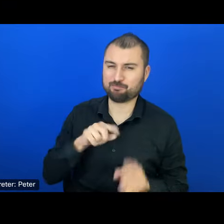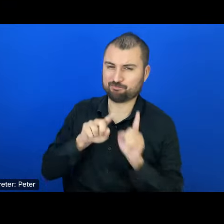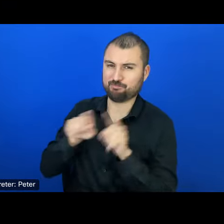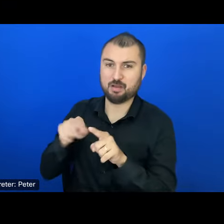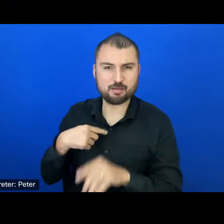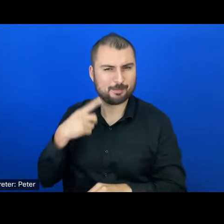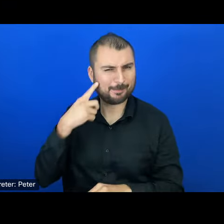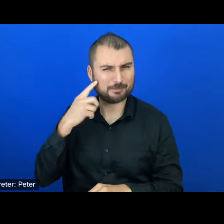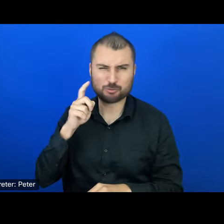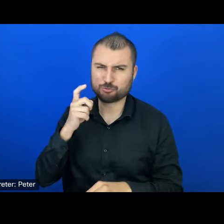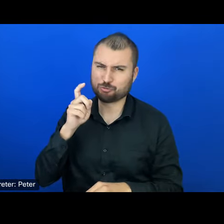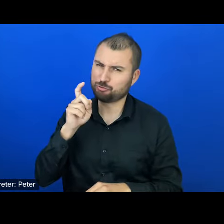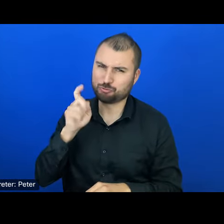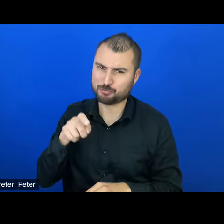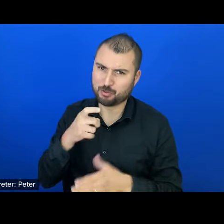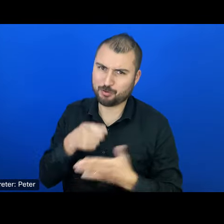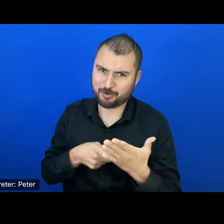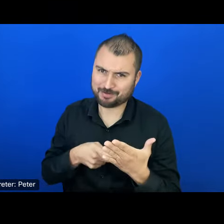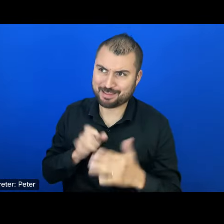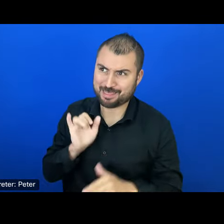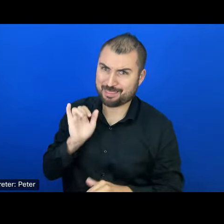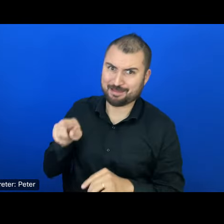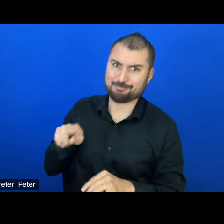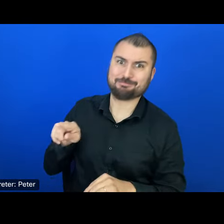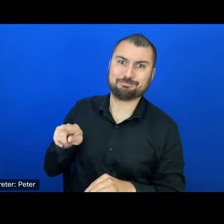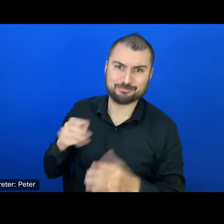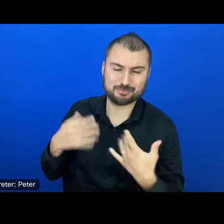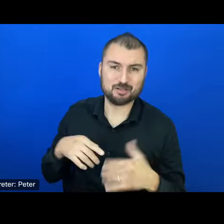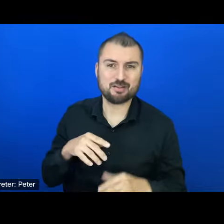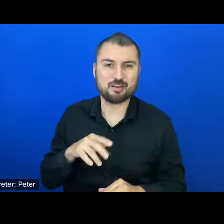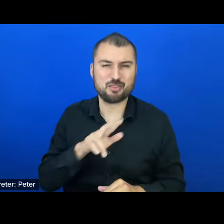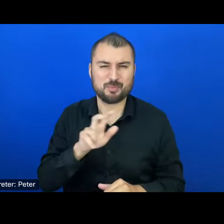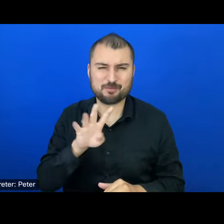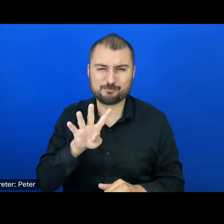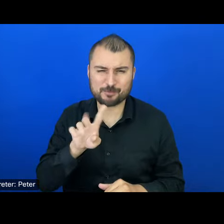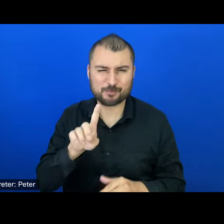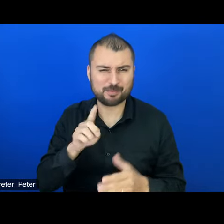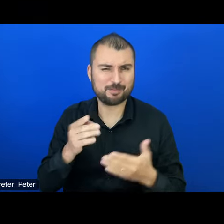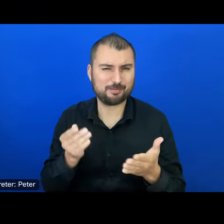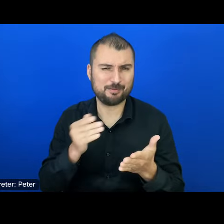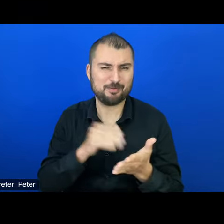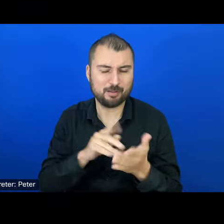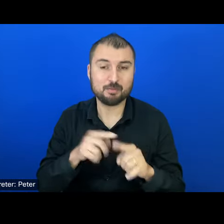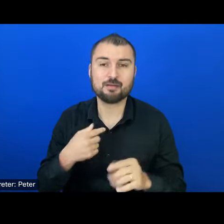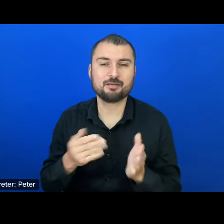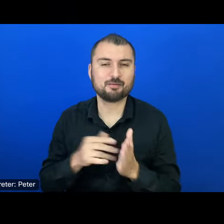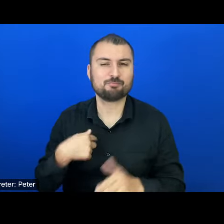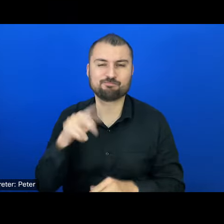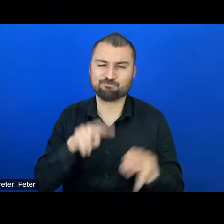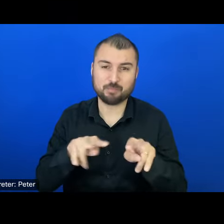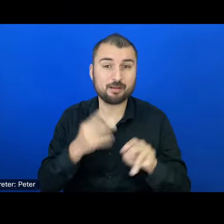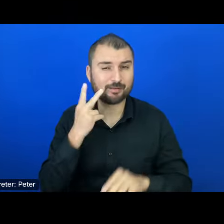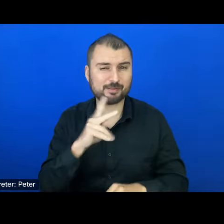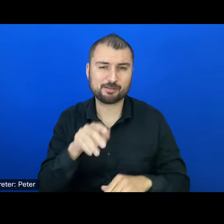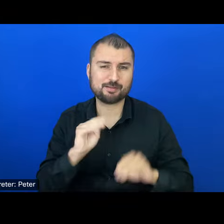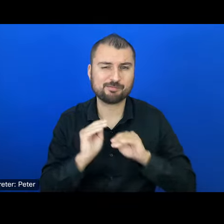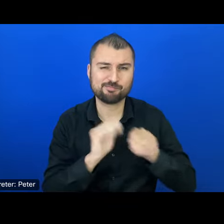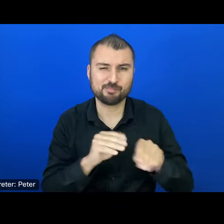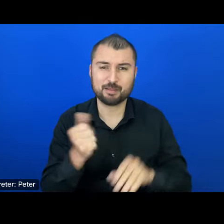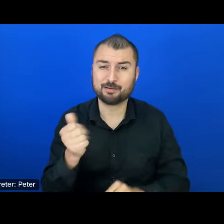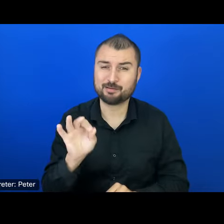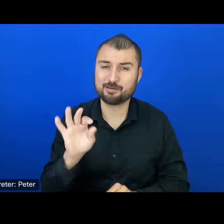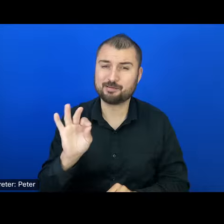as much as it does. What are we, $341,000? But what we're looking at here, this was installed in 1995 when